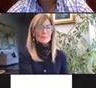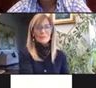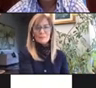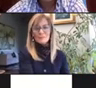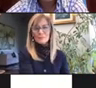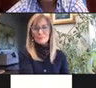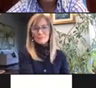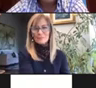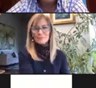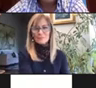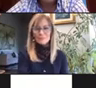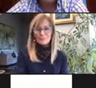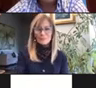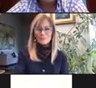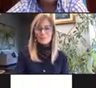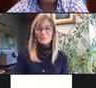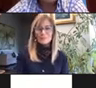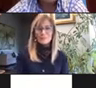This is our house.